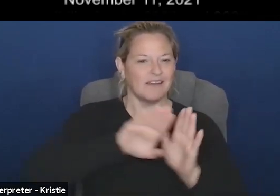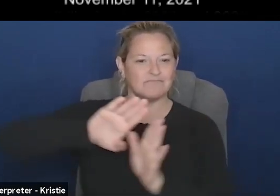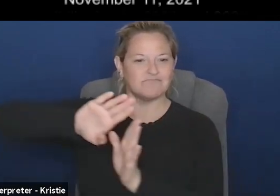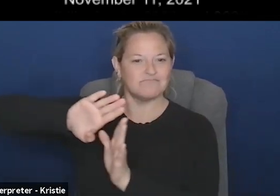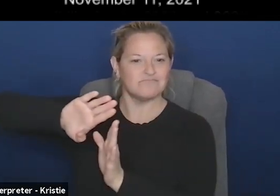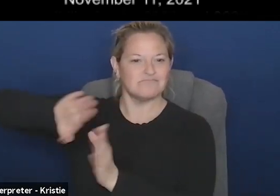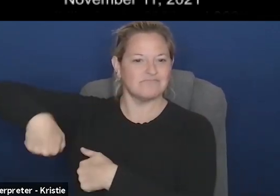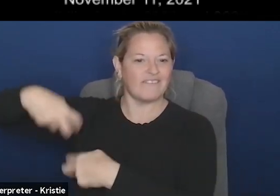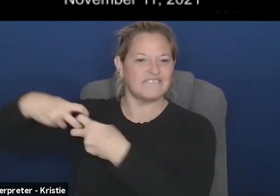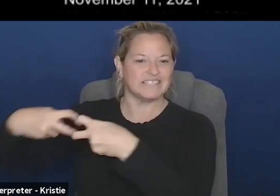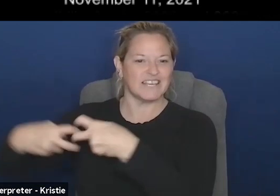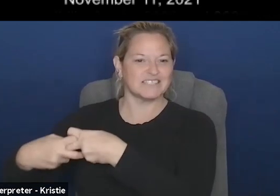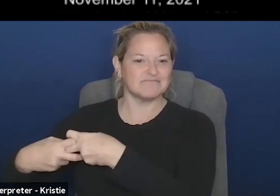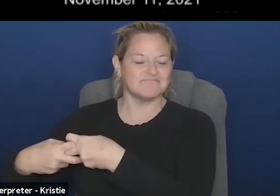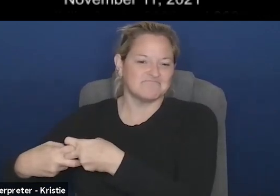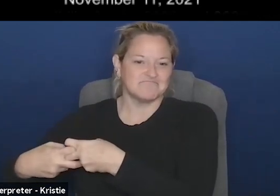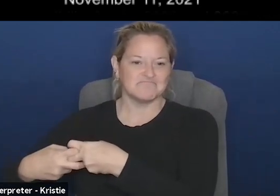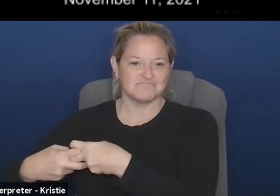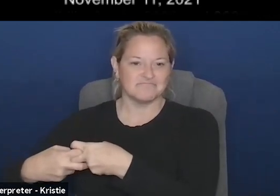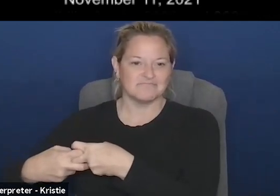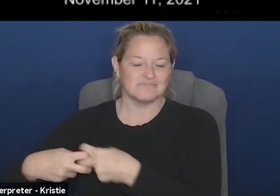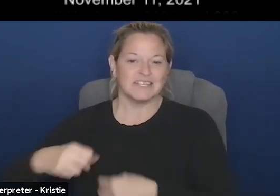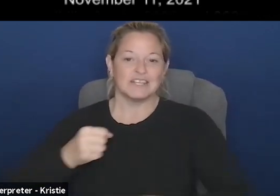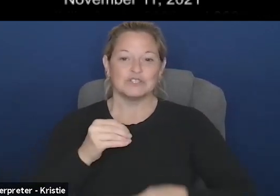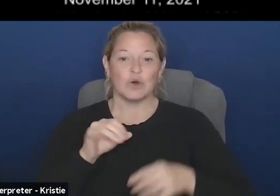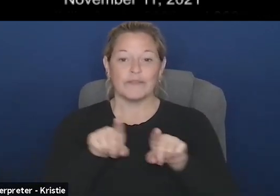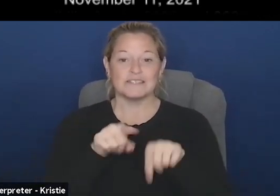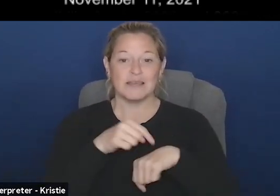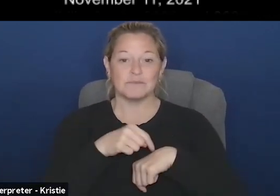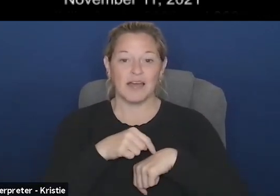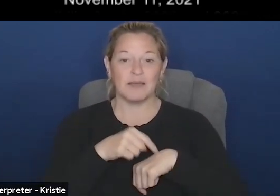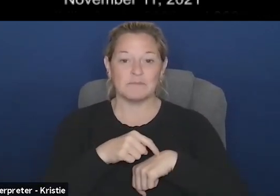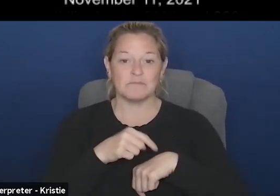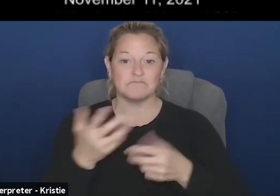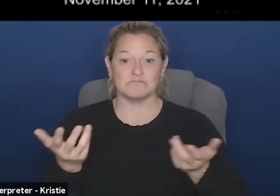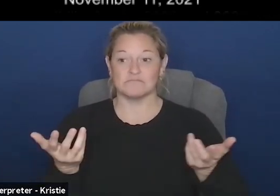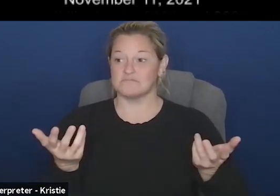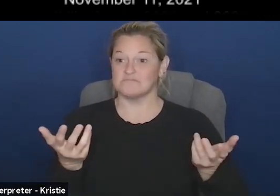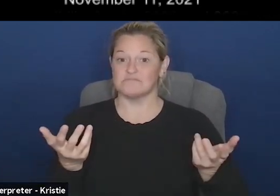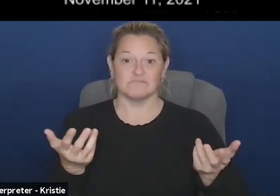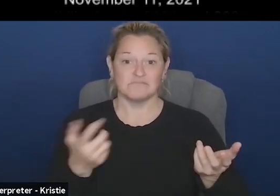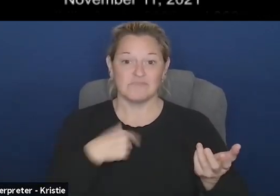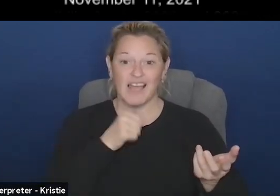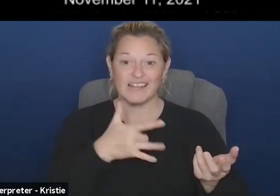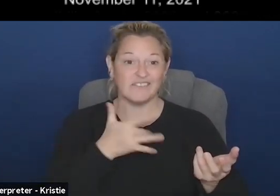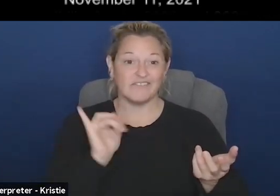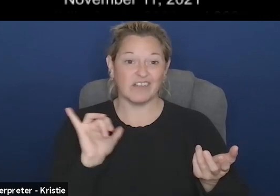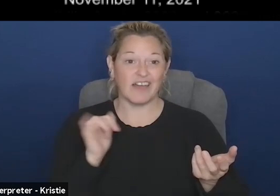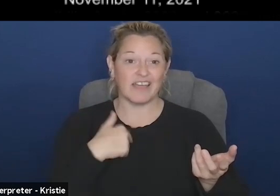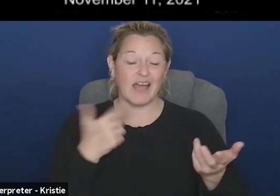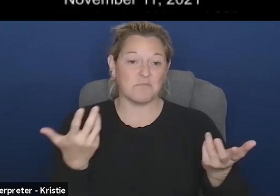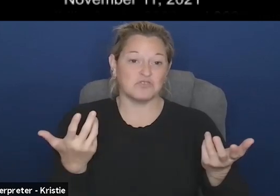in physics. And at the same time, I didn't at all feel like I was settling. I felt like I was